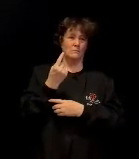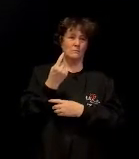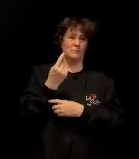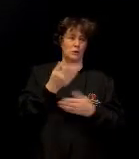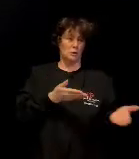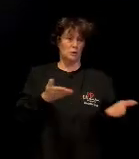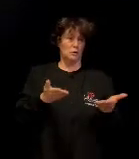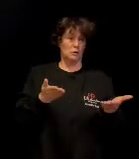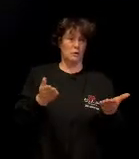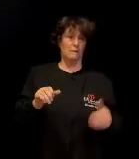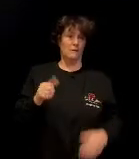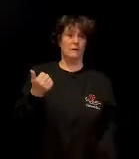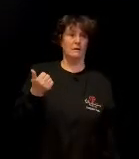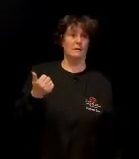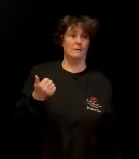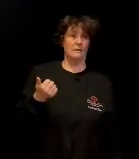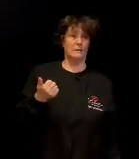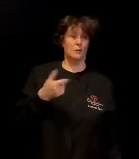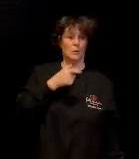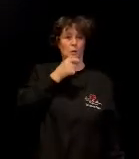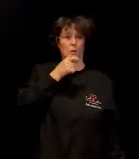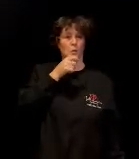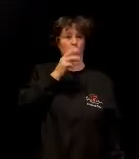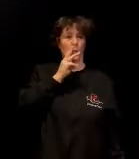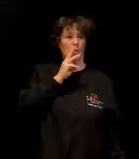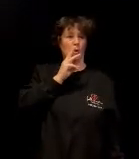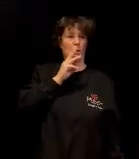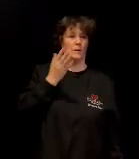it mine? It's half a bottle of water.